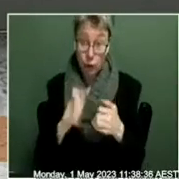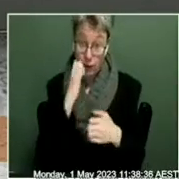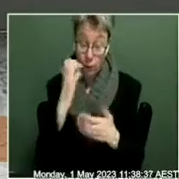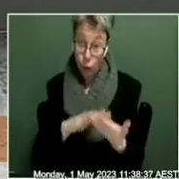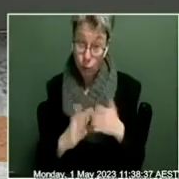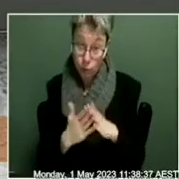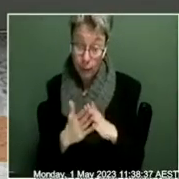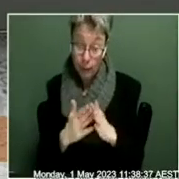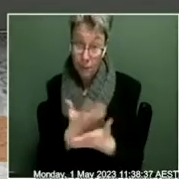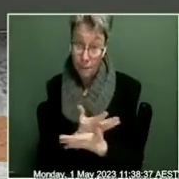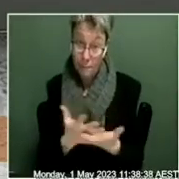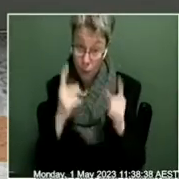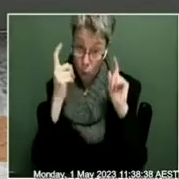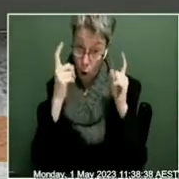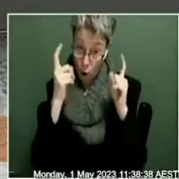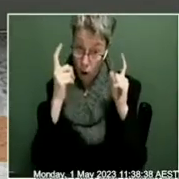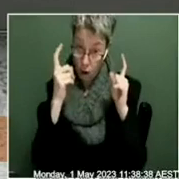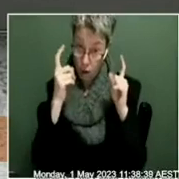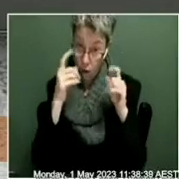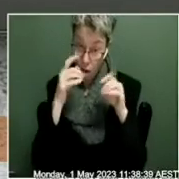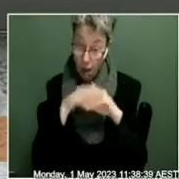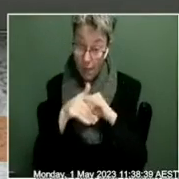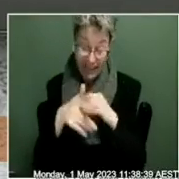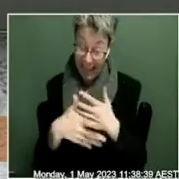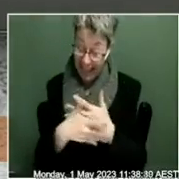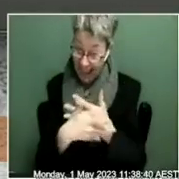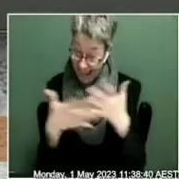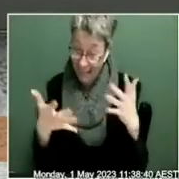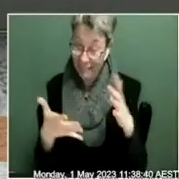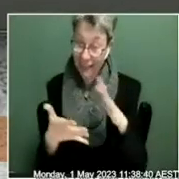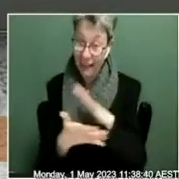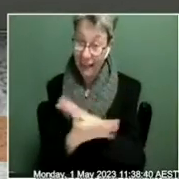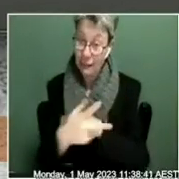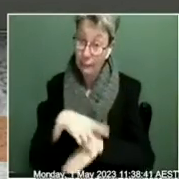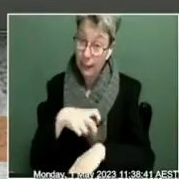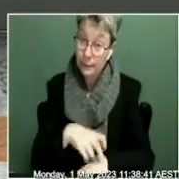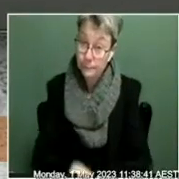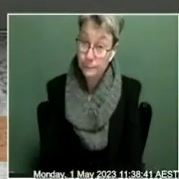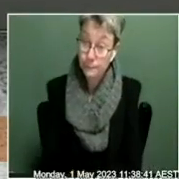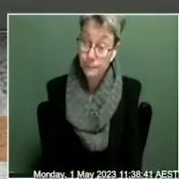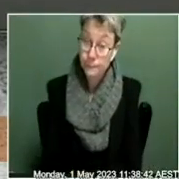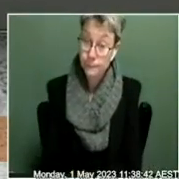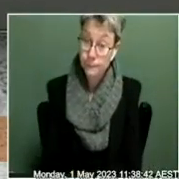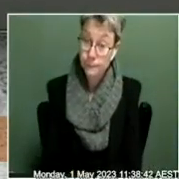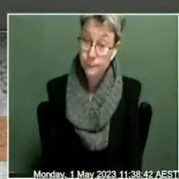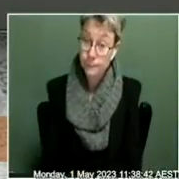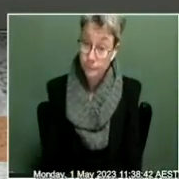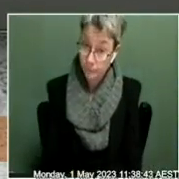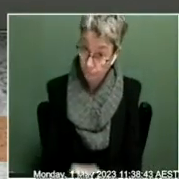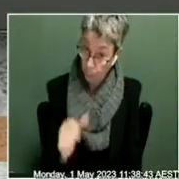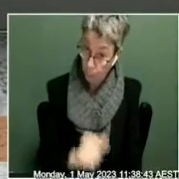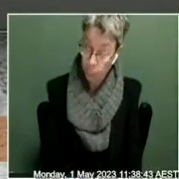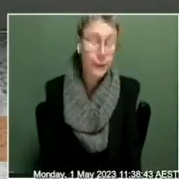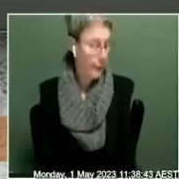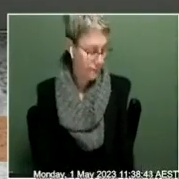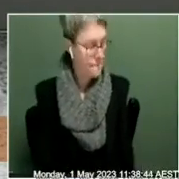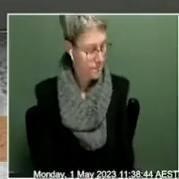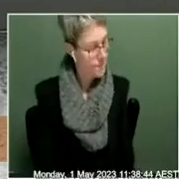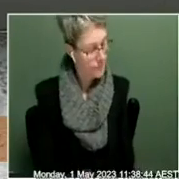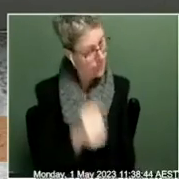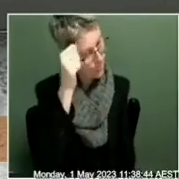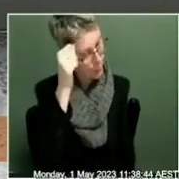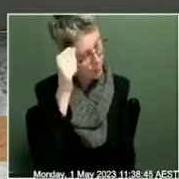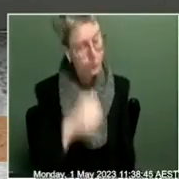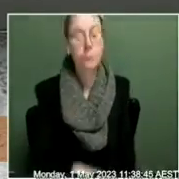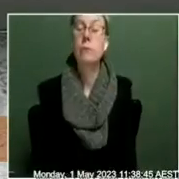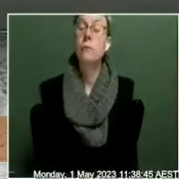that? Yes, aware of that. And do you accept that the Aboriginal community are not just unhappy about it, they